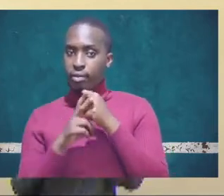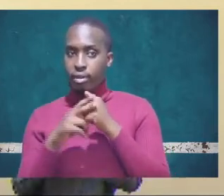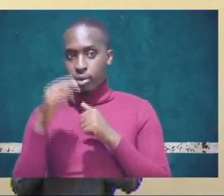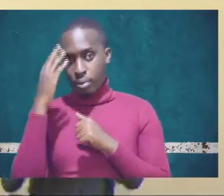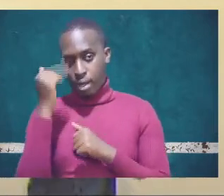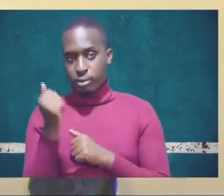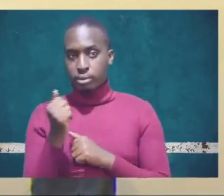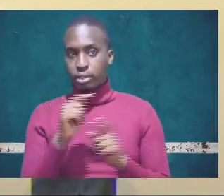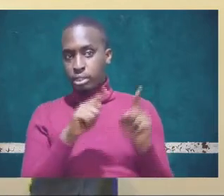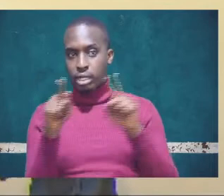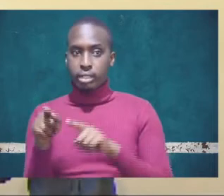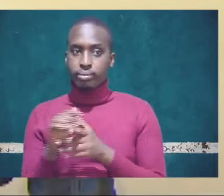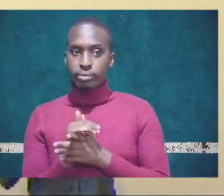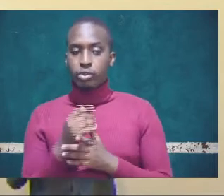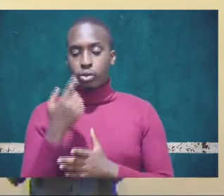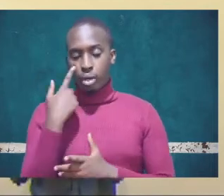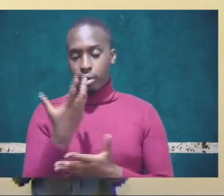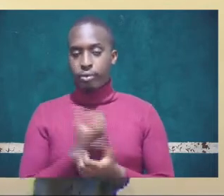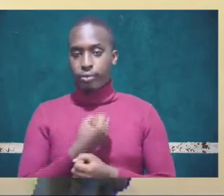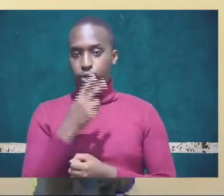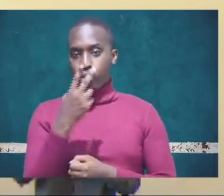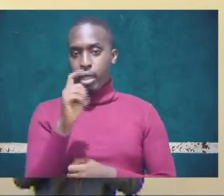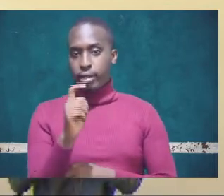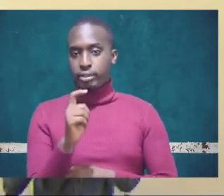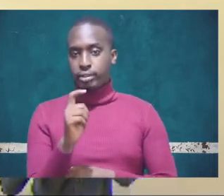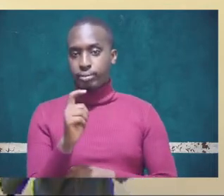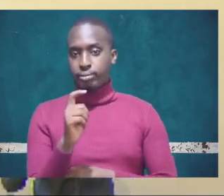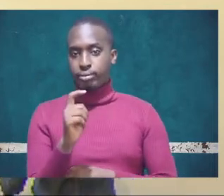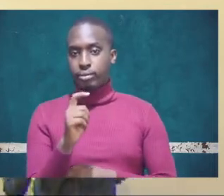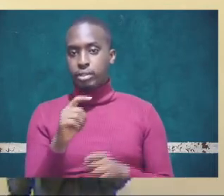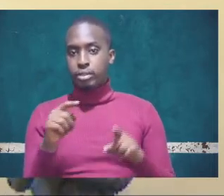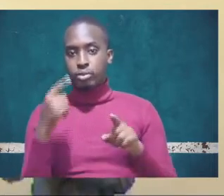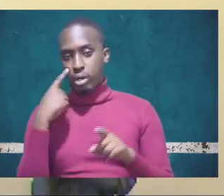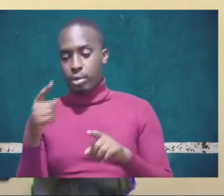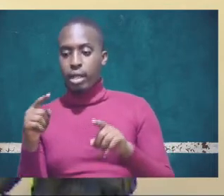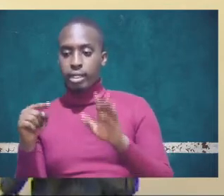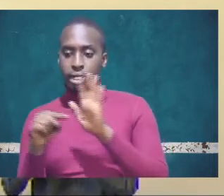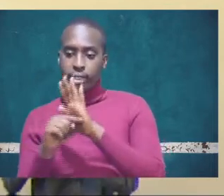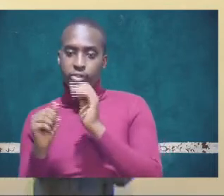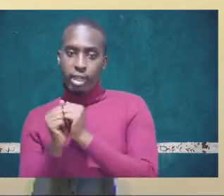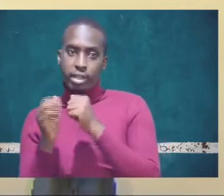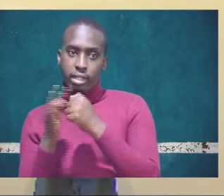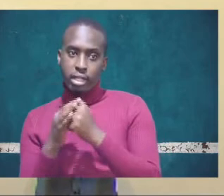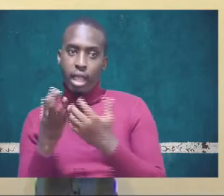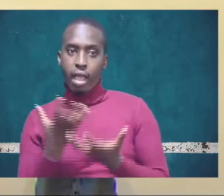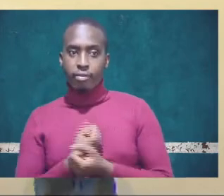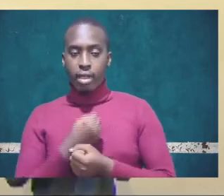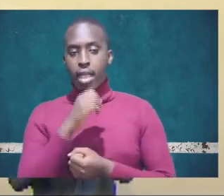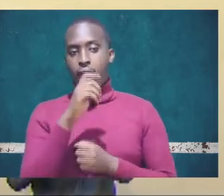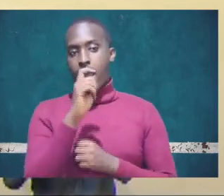because it goes over there. We remain with 2x. Here it is negative 18. And we have